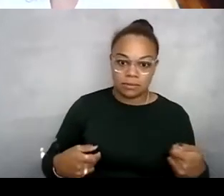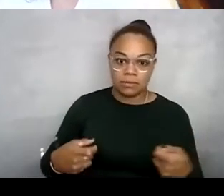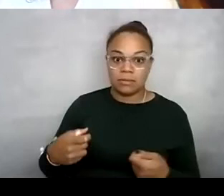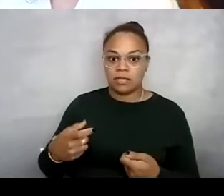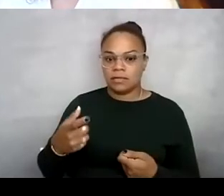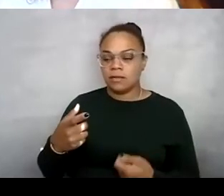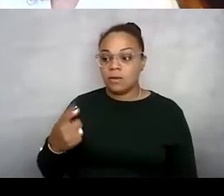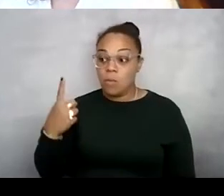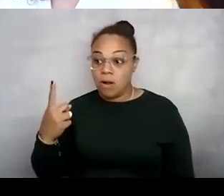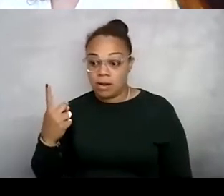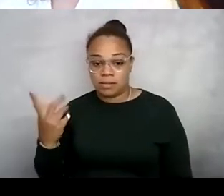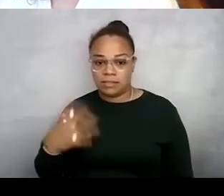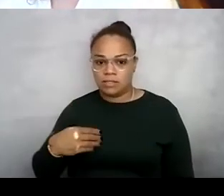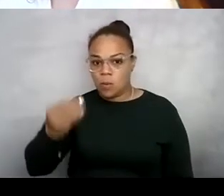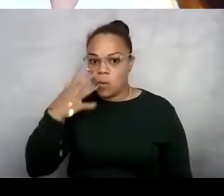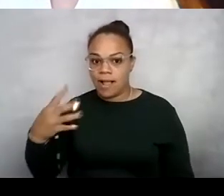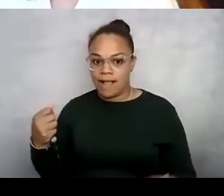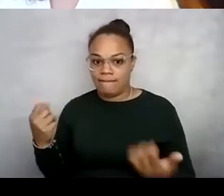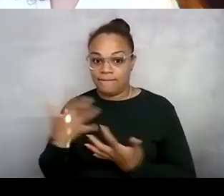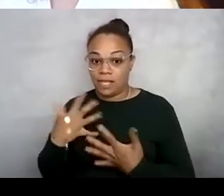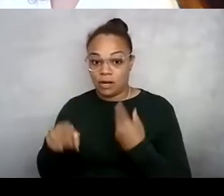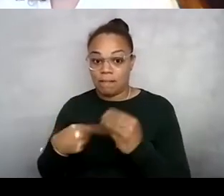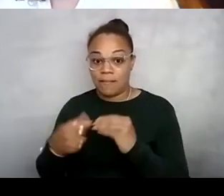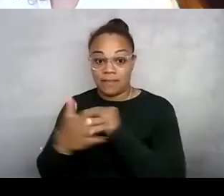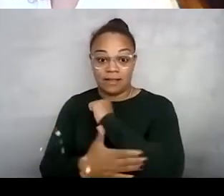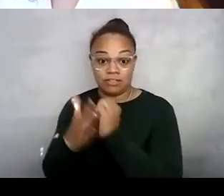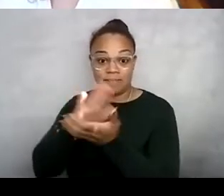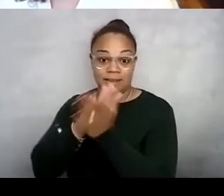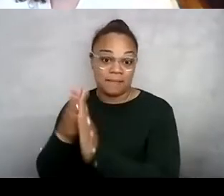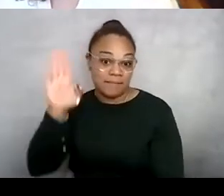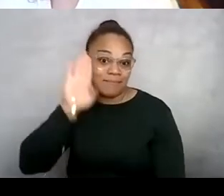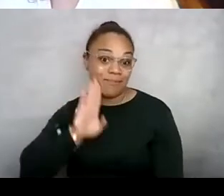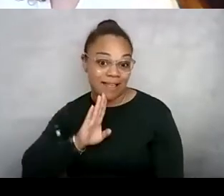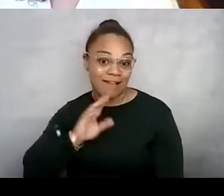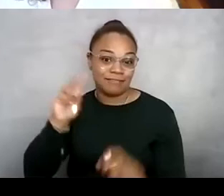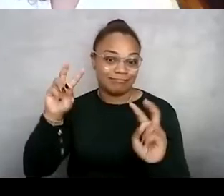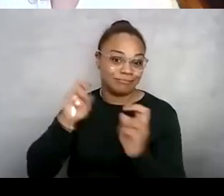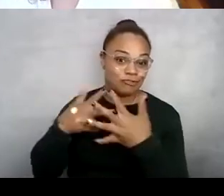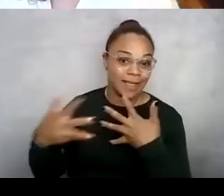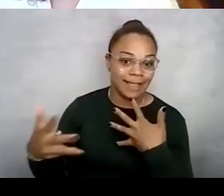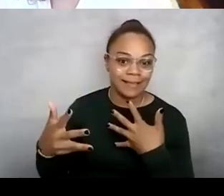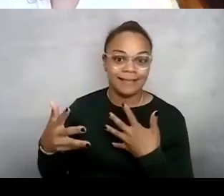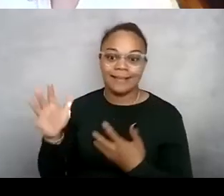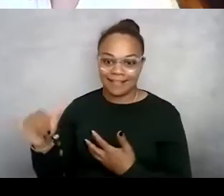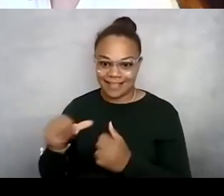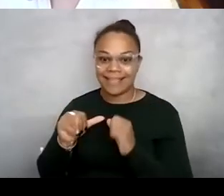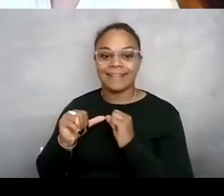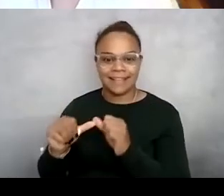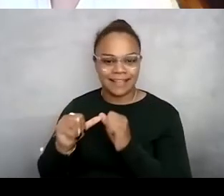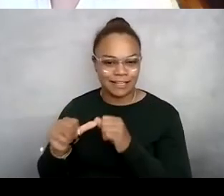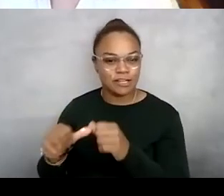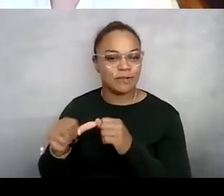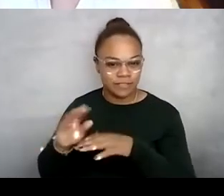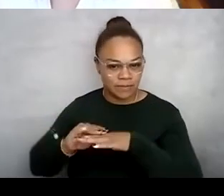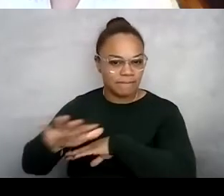of a browning country. You know, the browning of America and the graying of America continue to be the defining demographic shift that